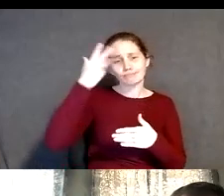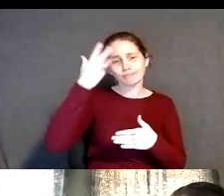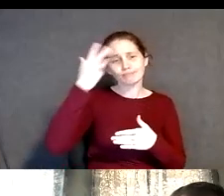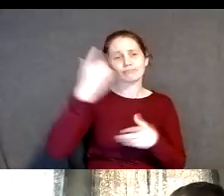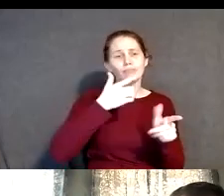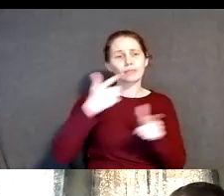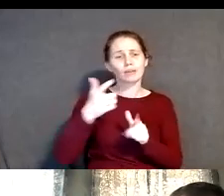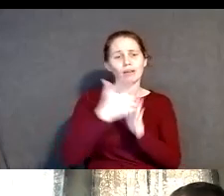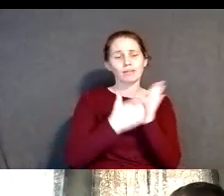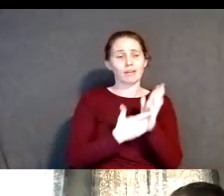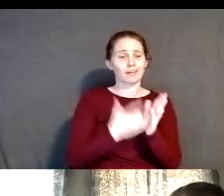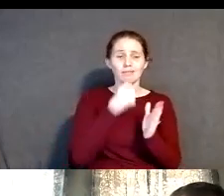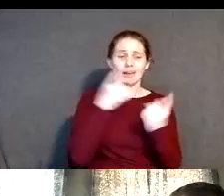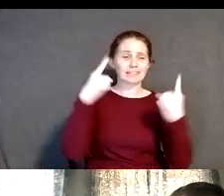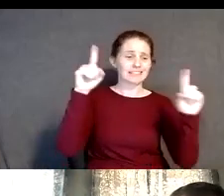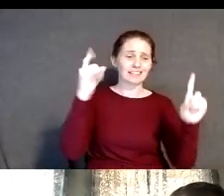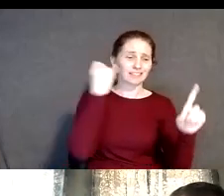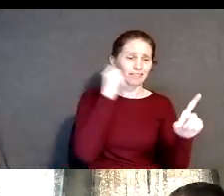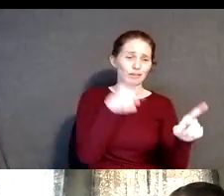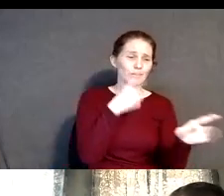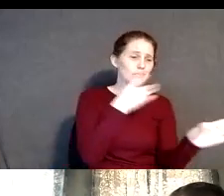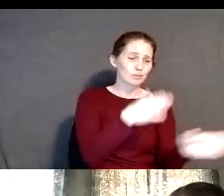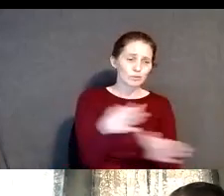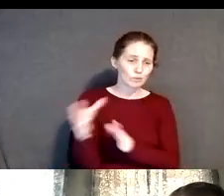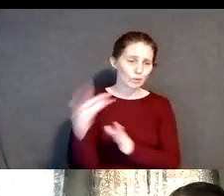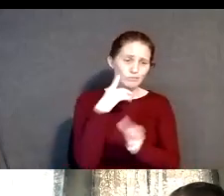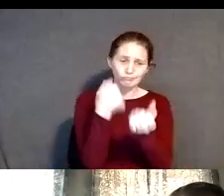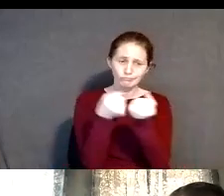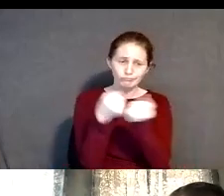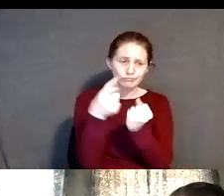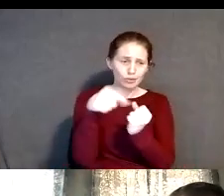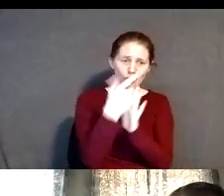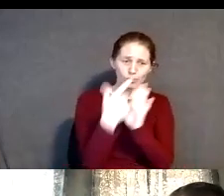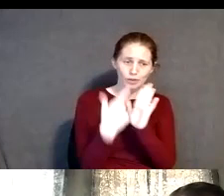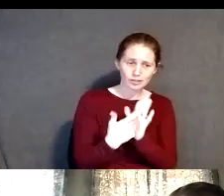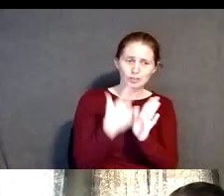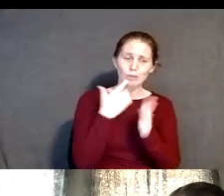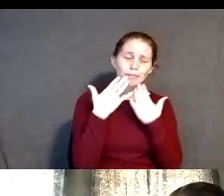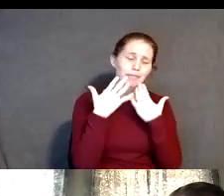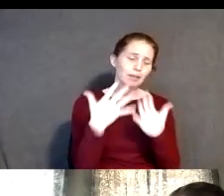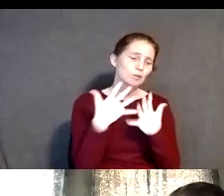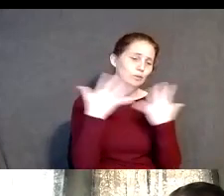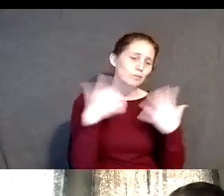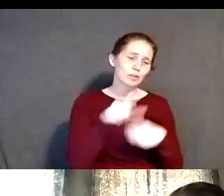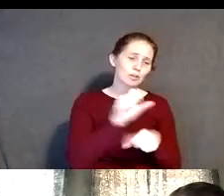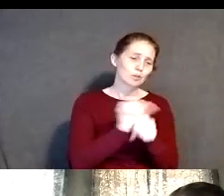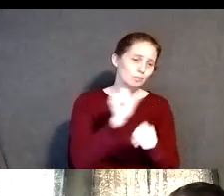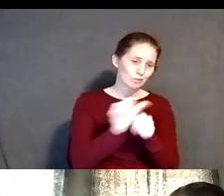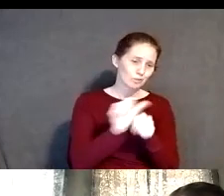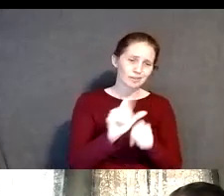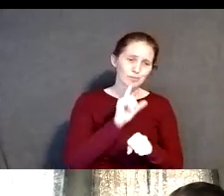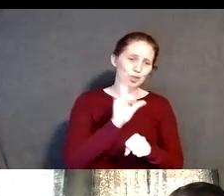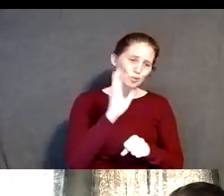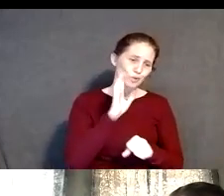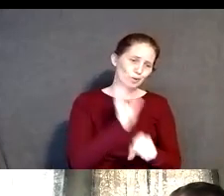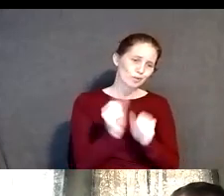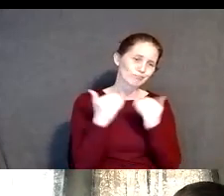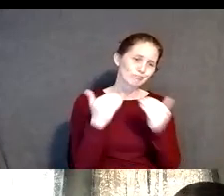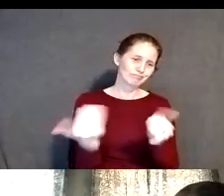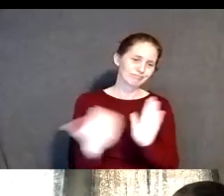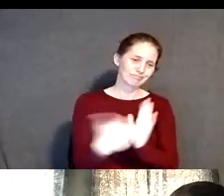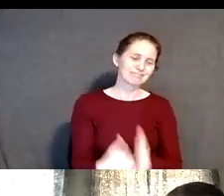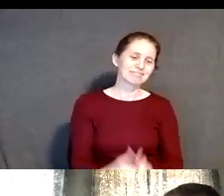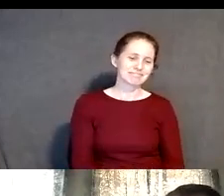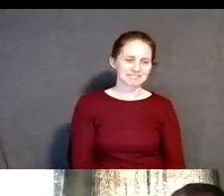you and organizing support for those pieces of legislation. So just thank you for all your hard work, and I'm sure we'll work together soon.